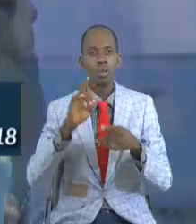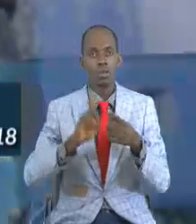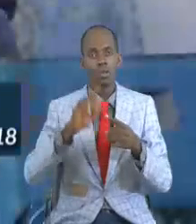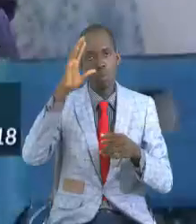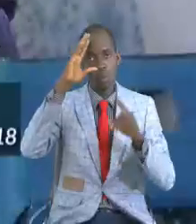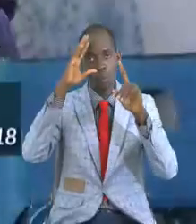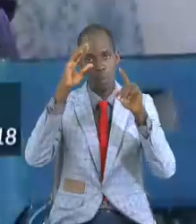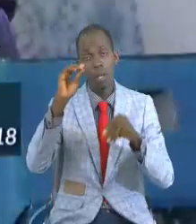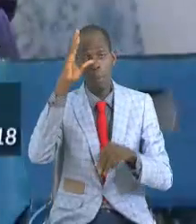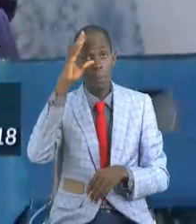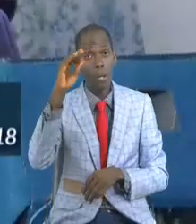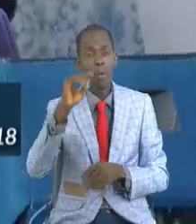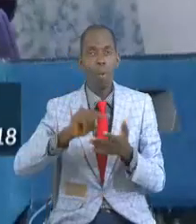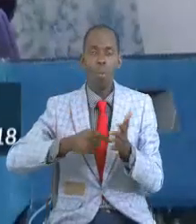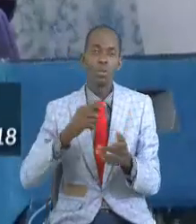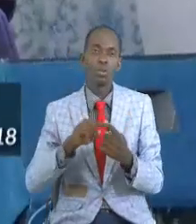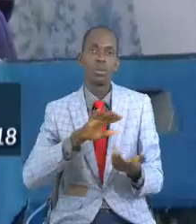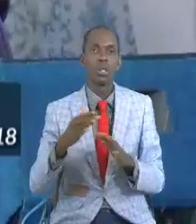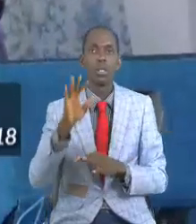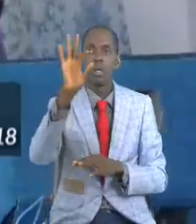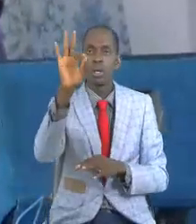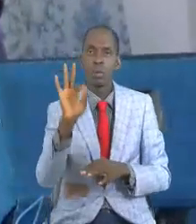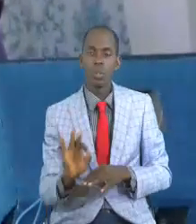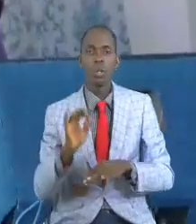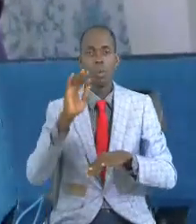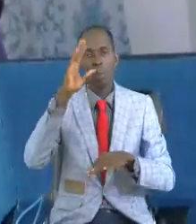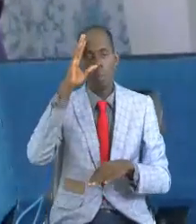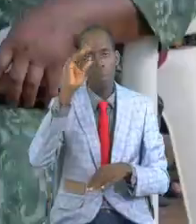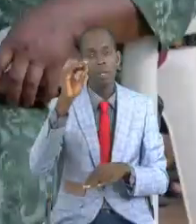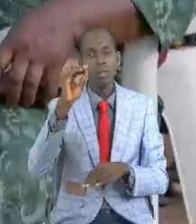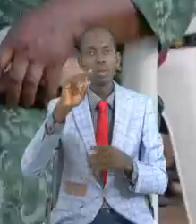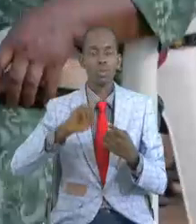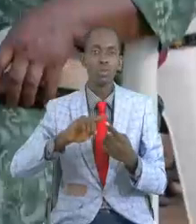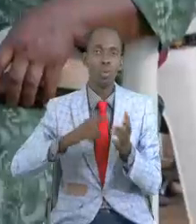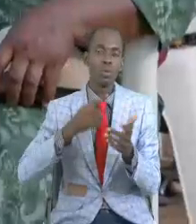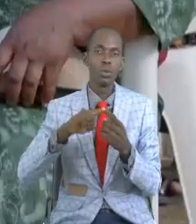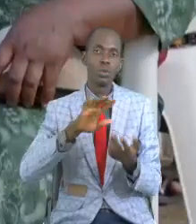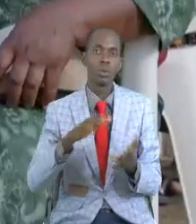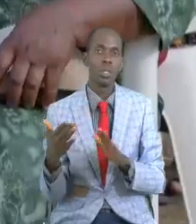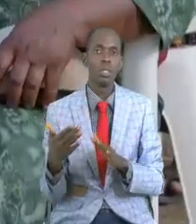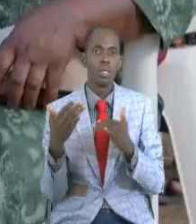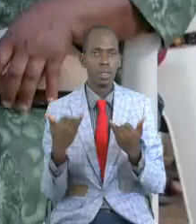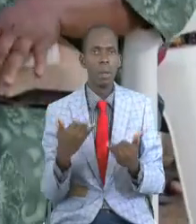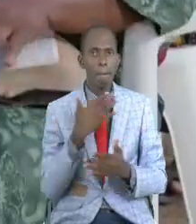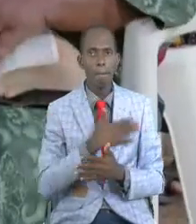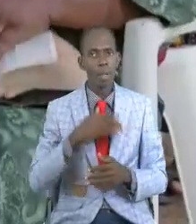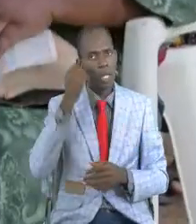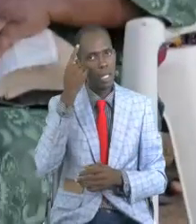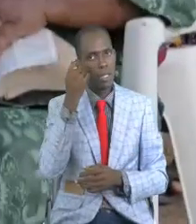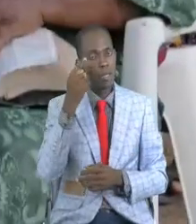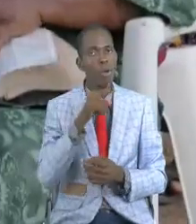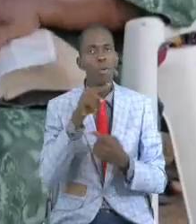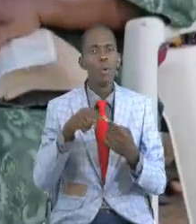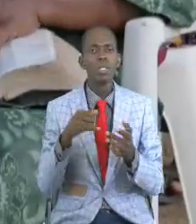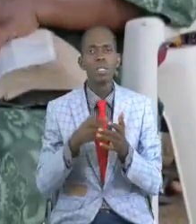once to die. Appointed unto men once to die. Now, please understand, when it says appointed